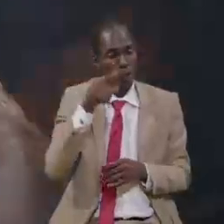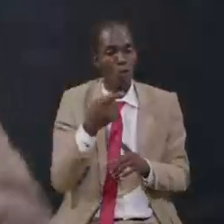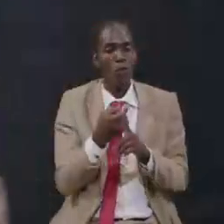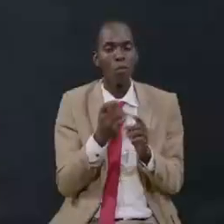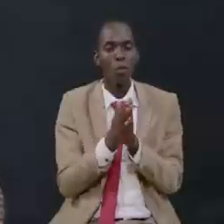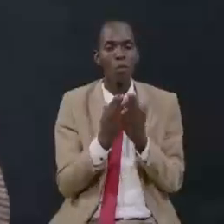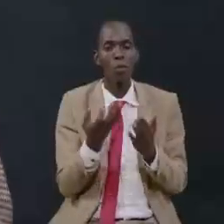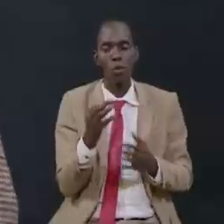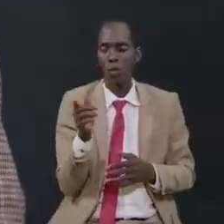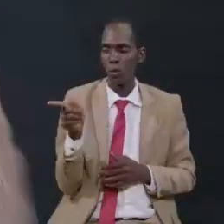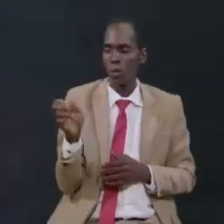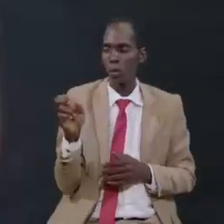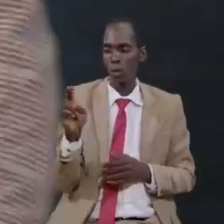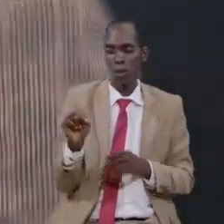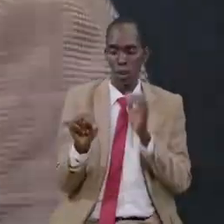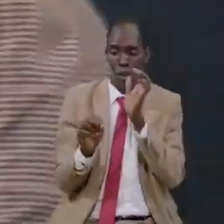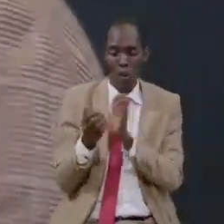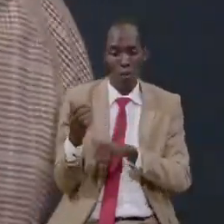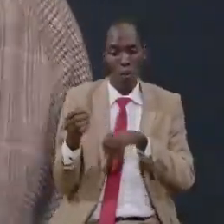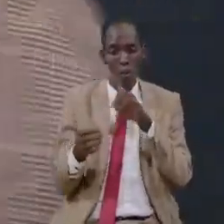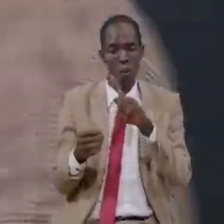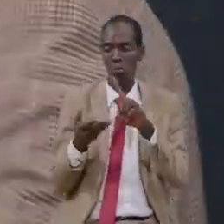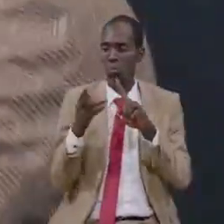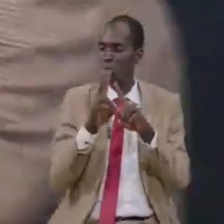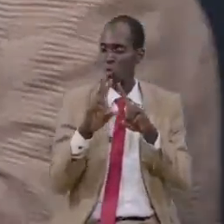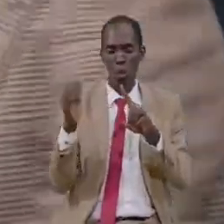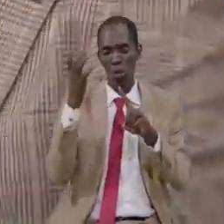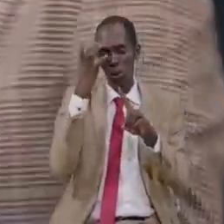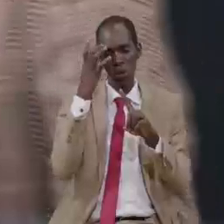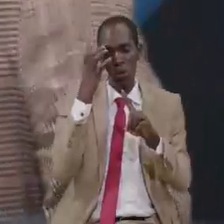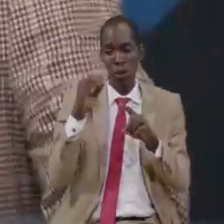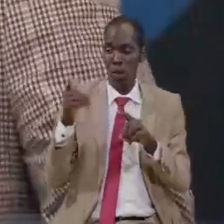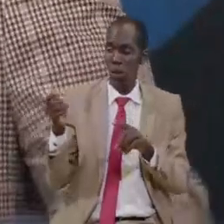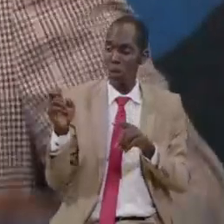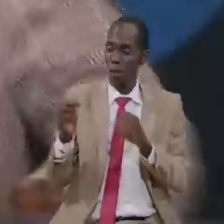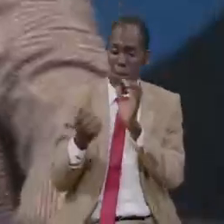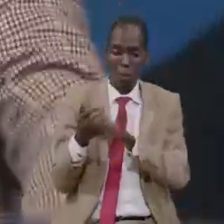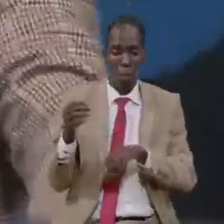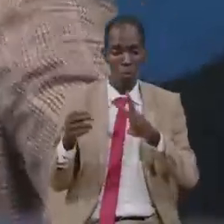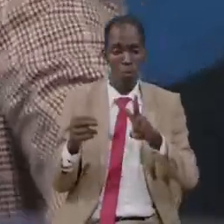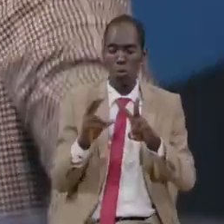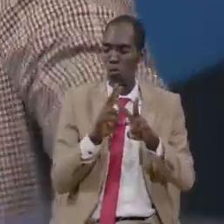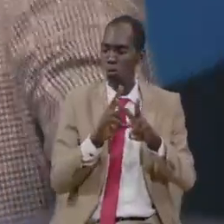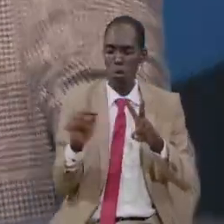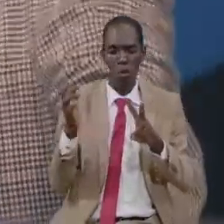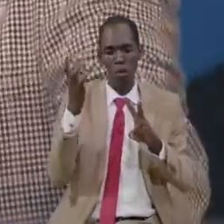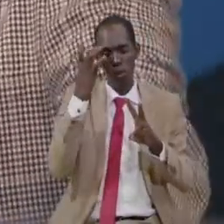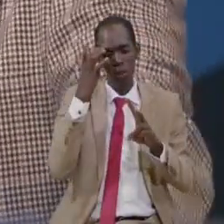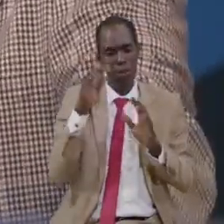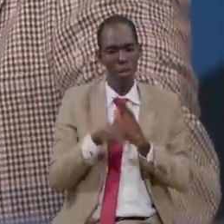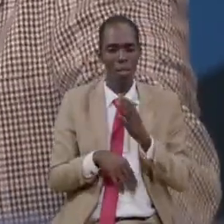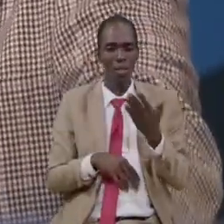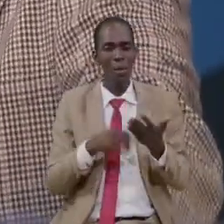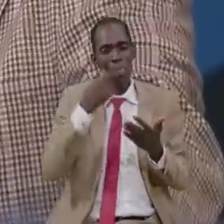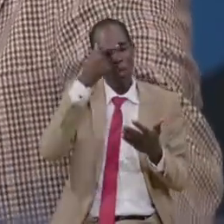no sickness. In Genesis chapter 2, there was no sickness because God